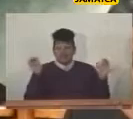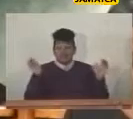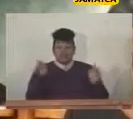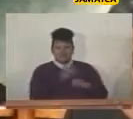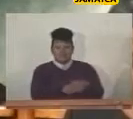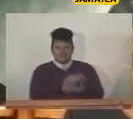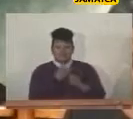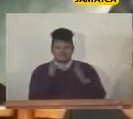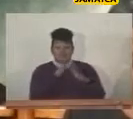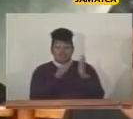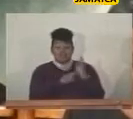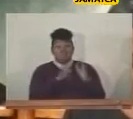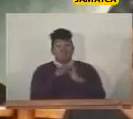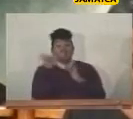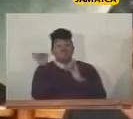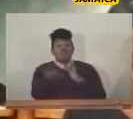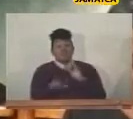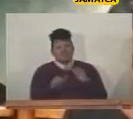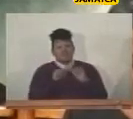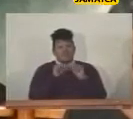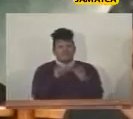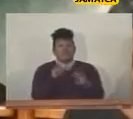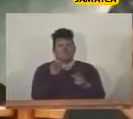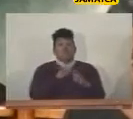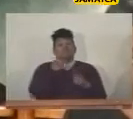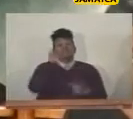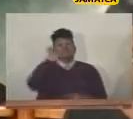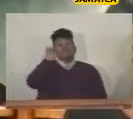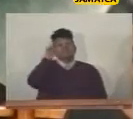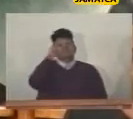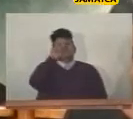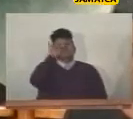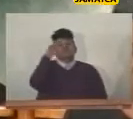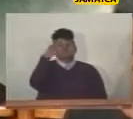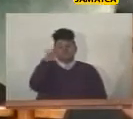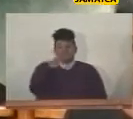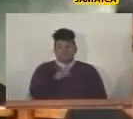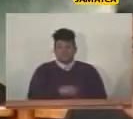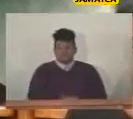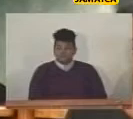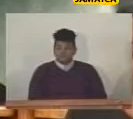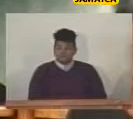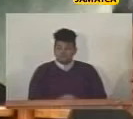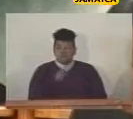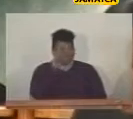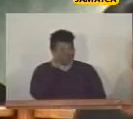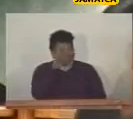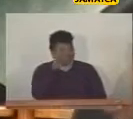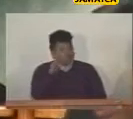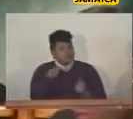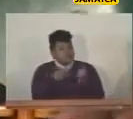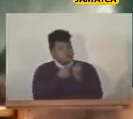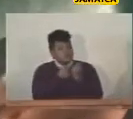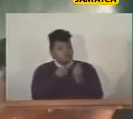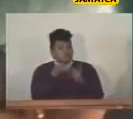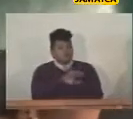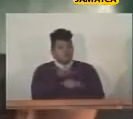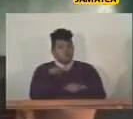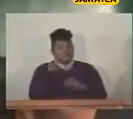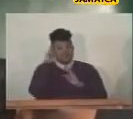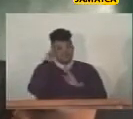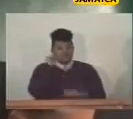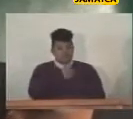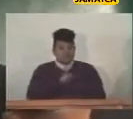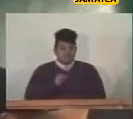powers regulations remain in force until May 2nd, 2018. I look forward to the support of this